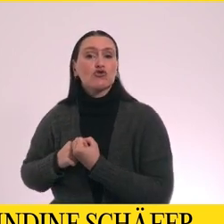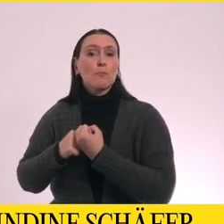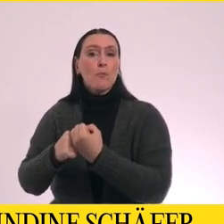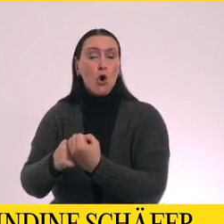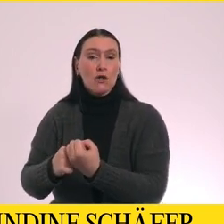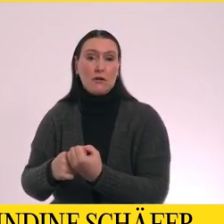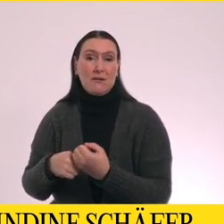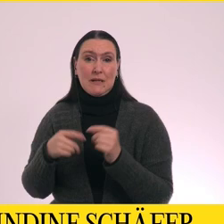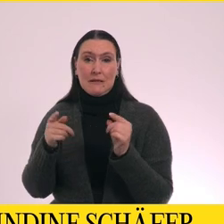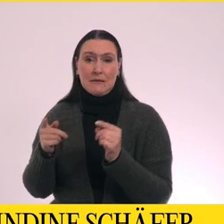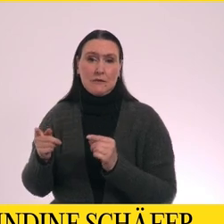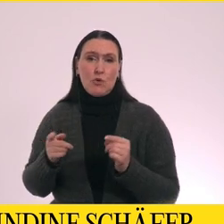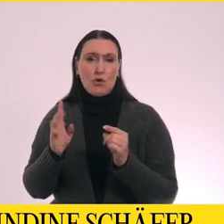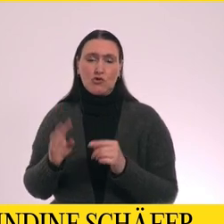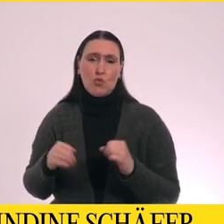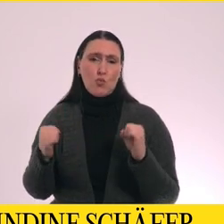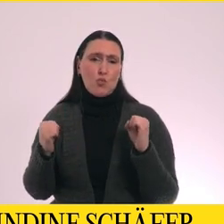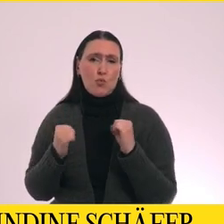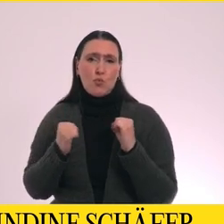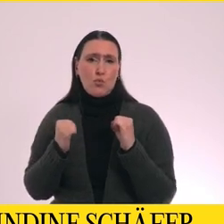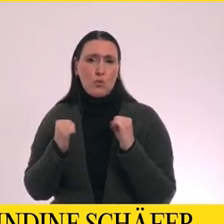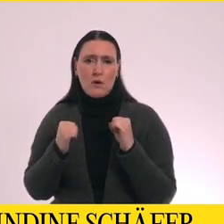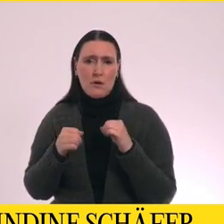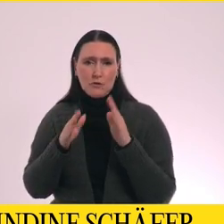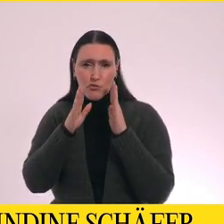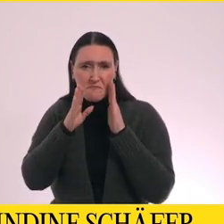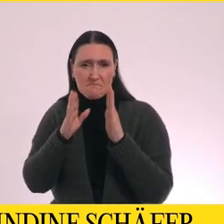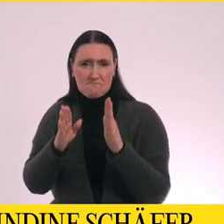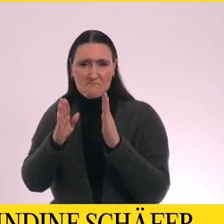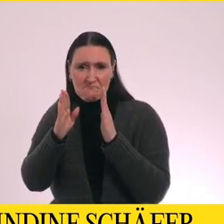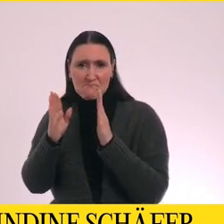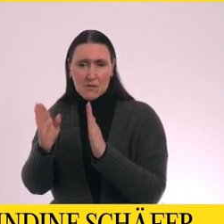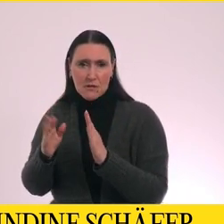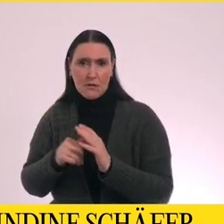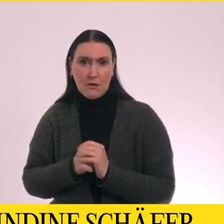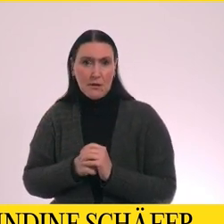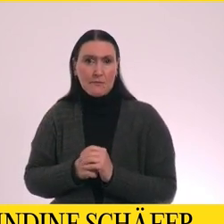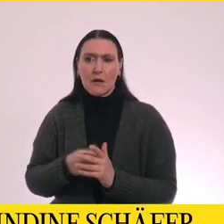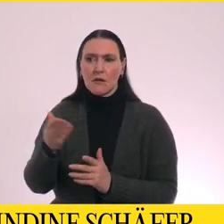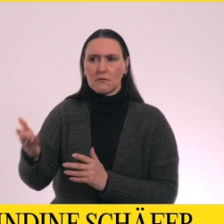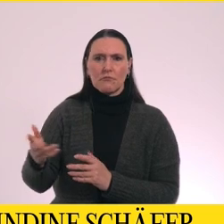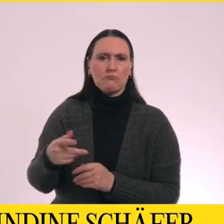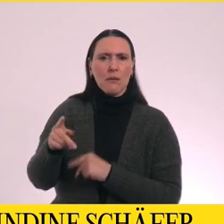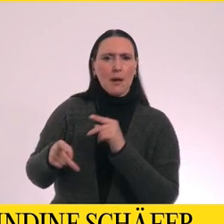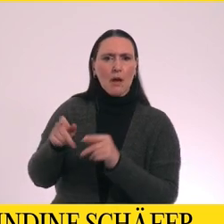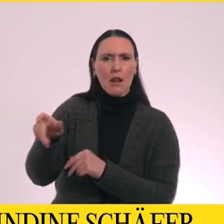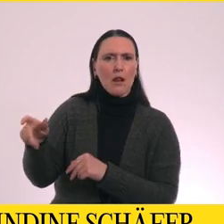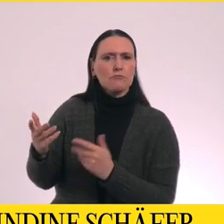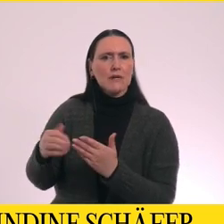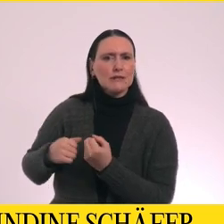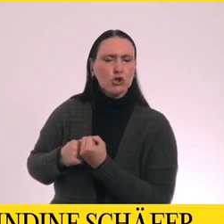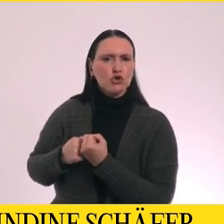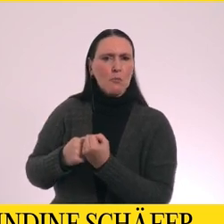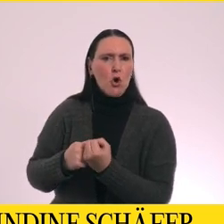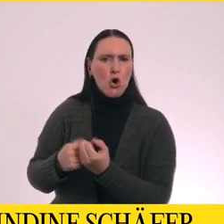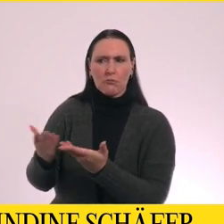very adversarial. So for someone who needs support in all areas of their life, they aren't